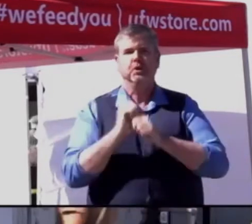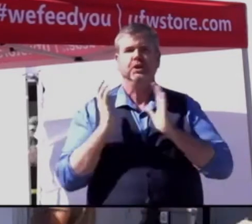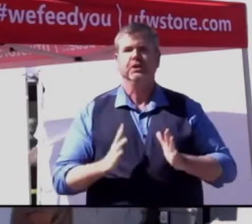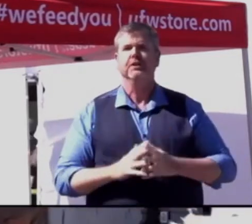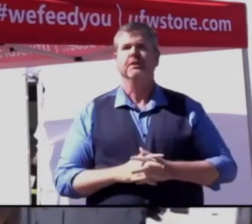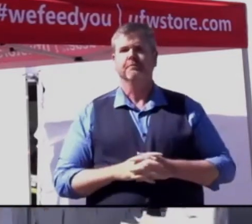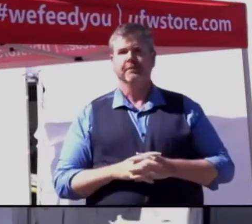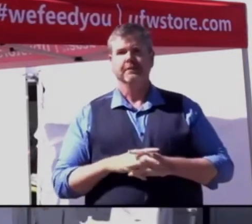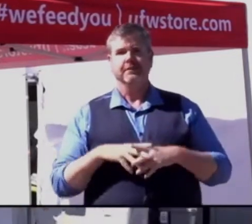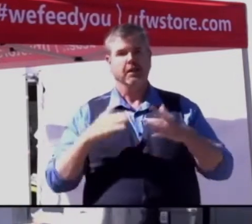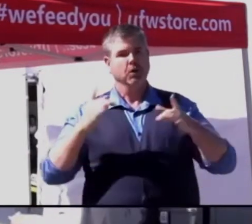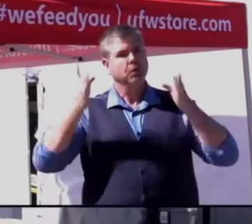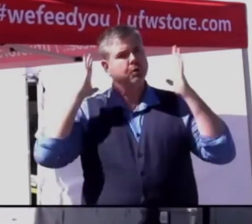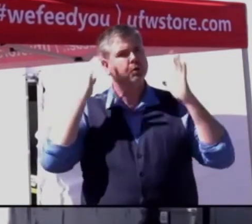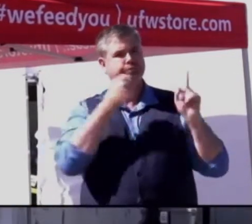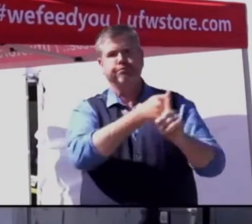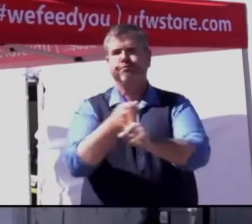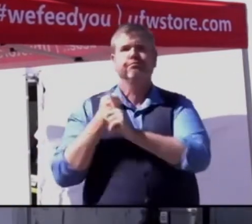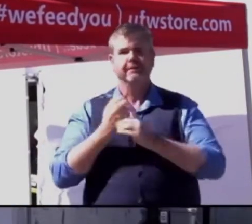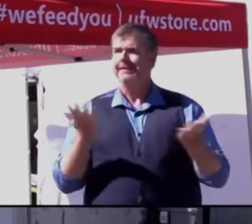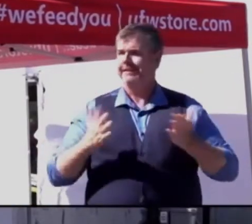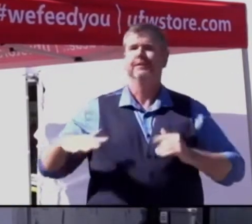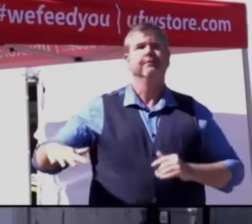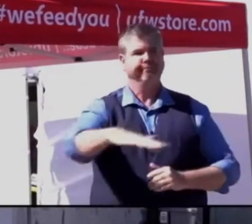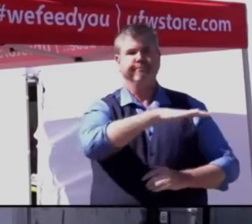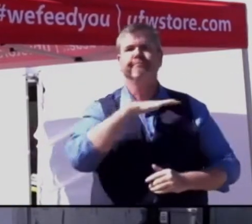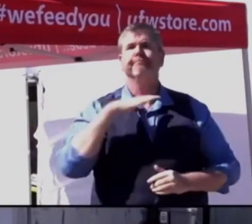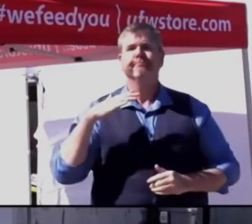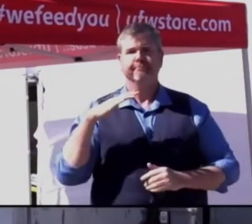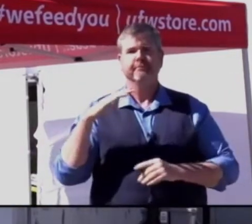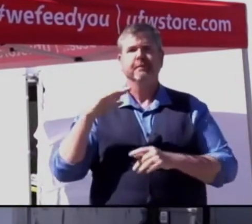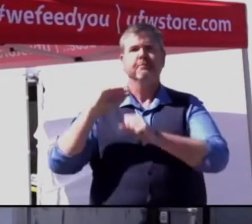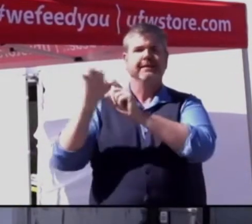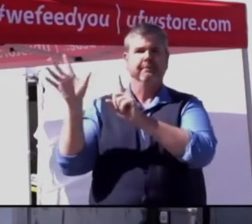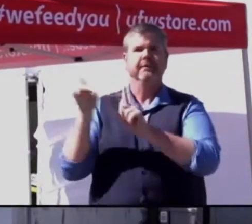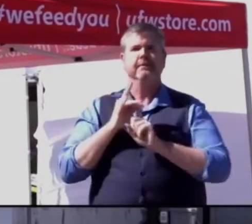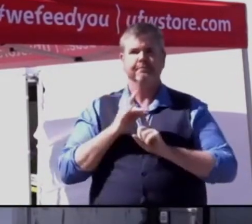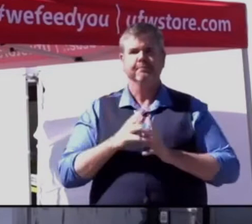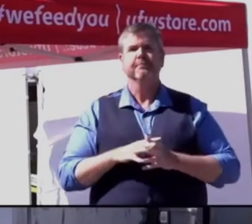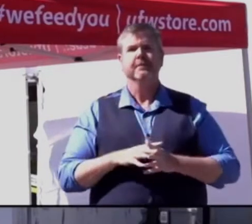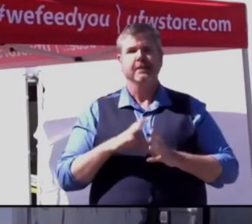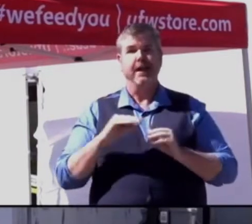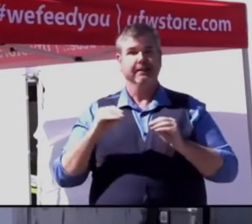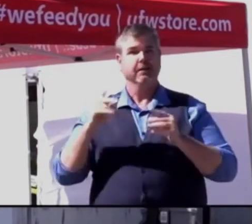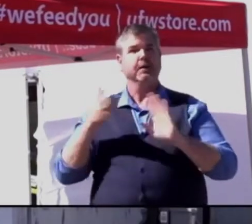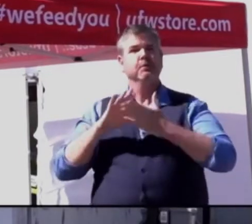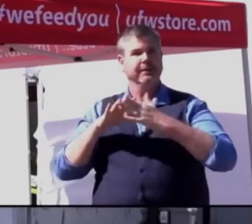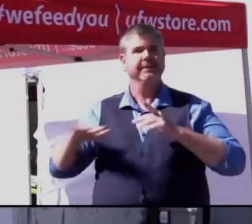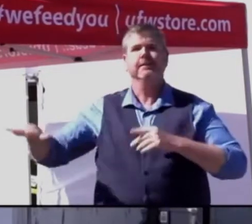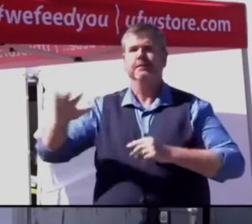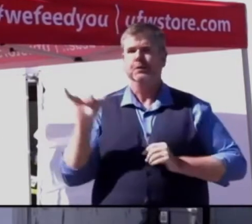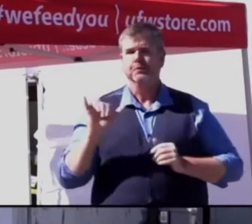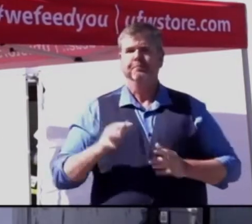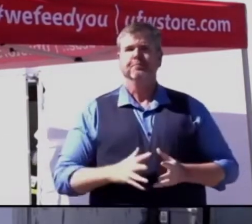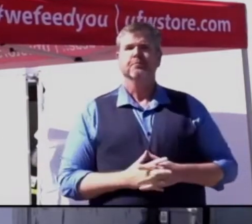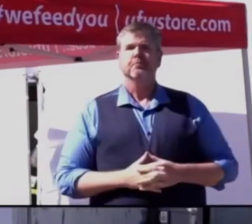by COVID and who are working in communities that have been hardest hit by COVID here in our